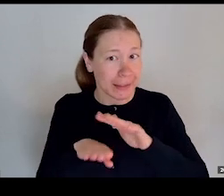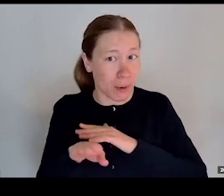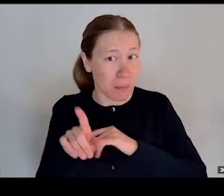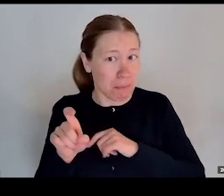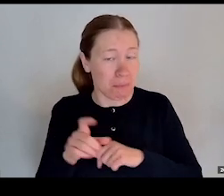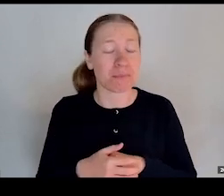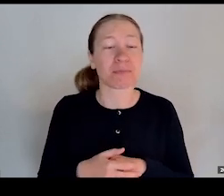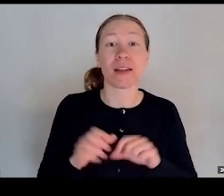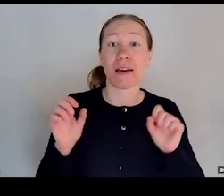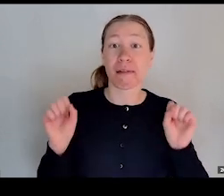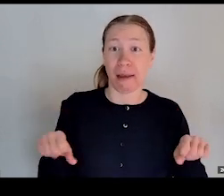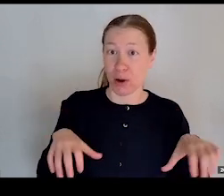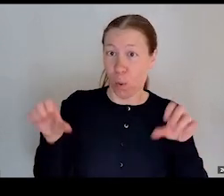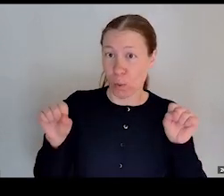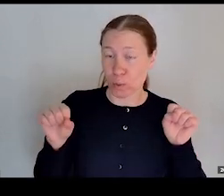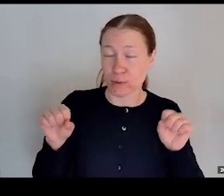have hybrid